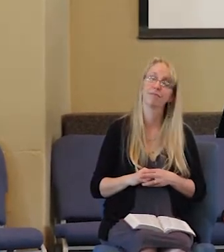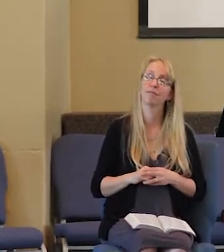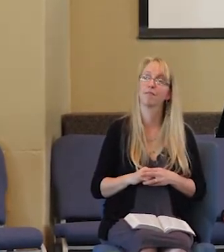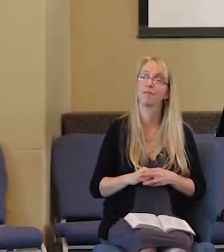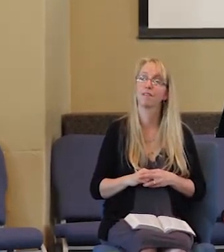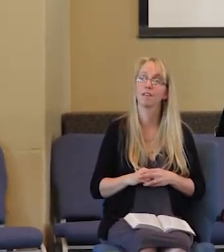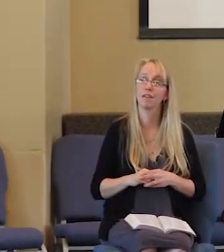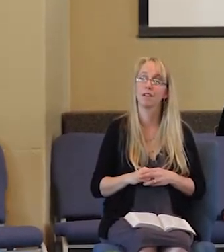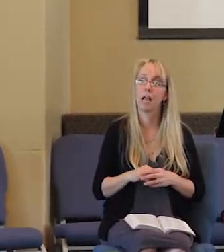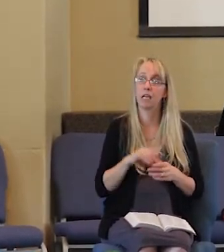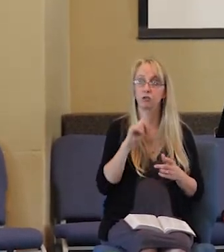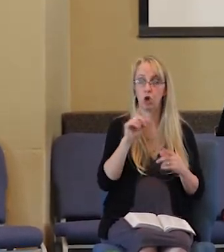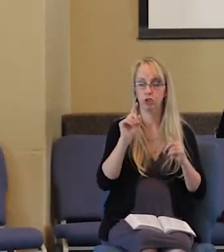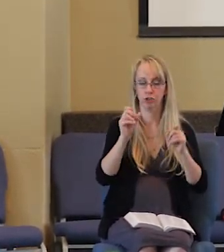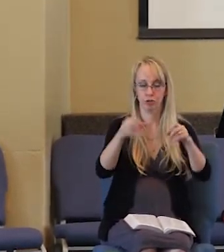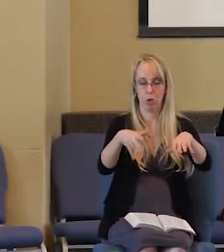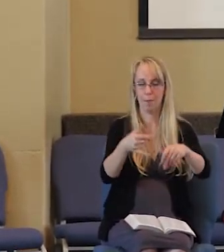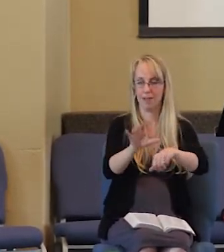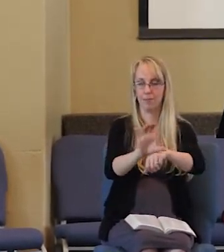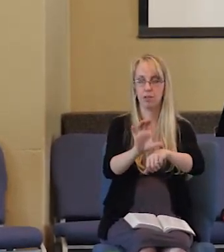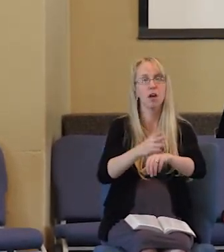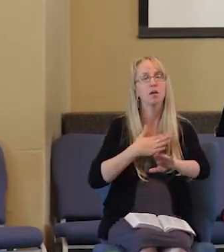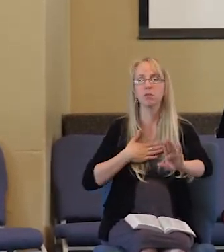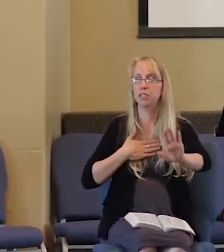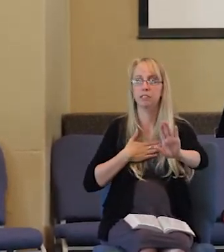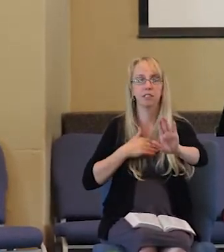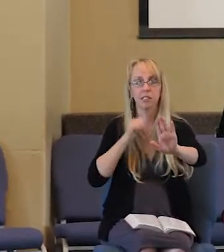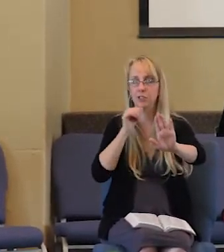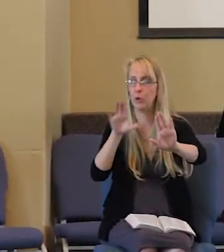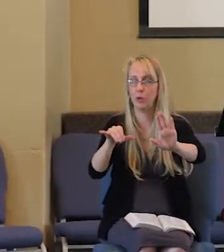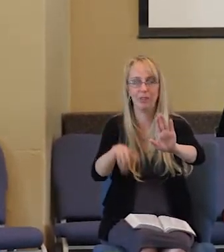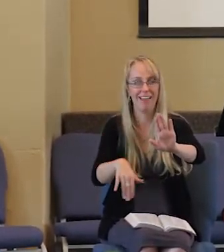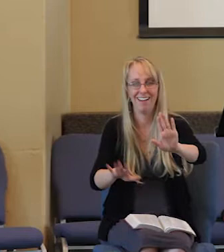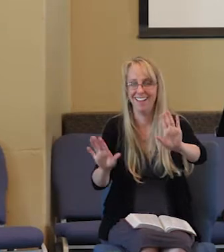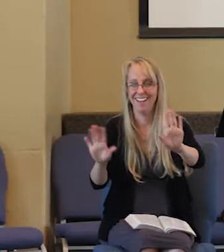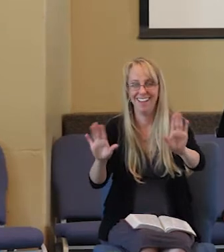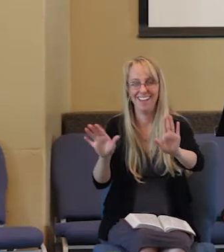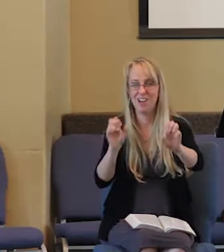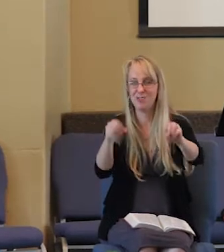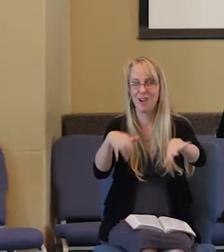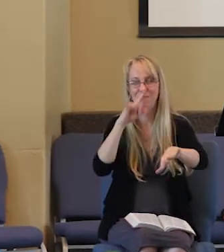Again, not necessarily taking them to the church and dropping them off. Please don't do that.